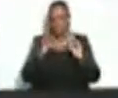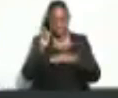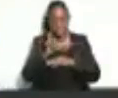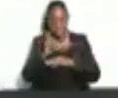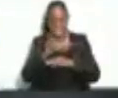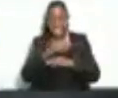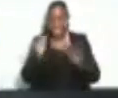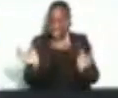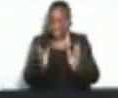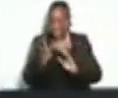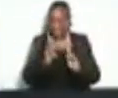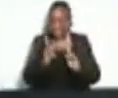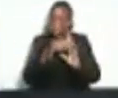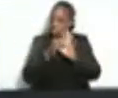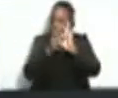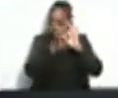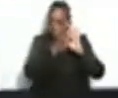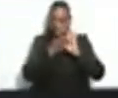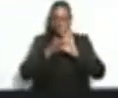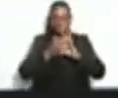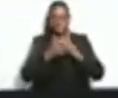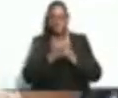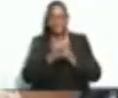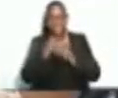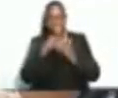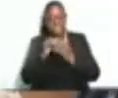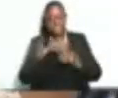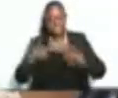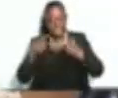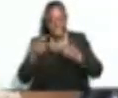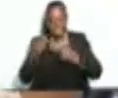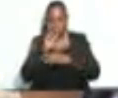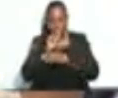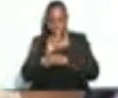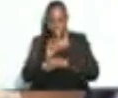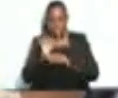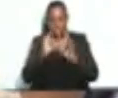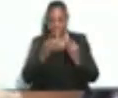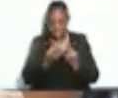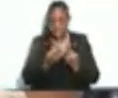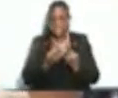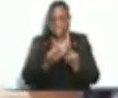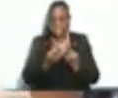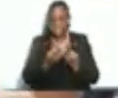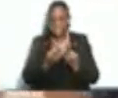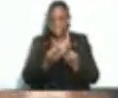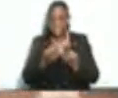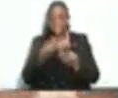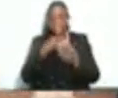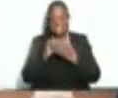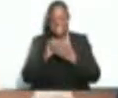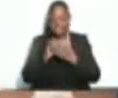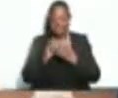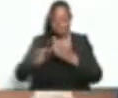she encourages others to join the effort. We want to give out turkeys to families. Of course, we had families